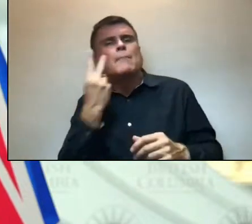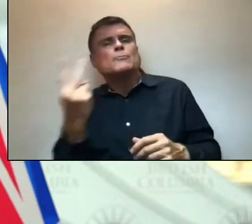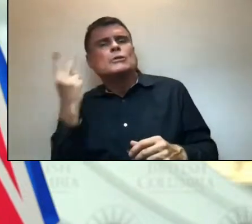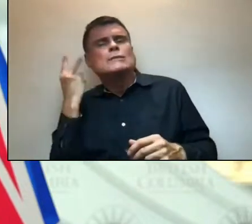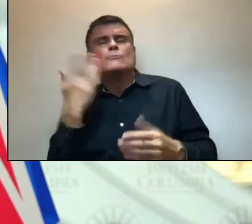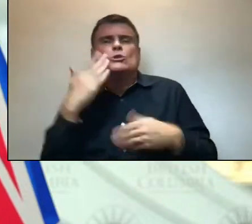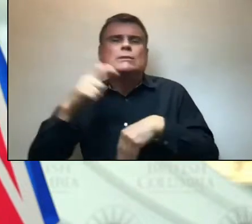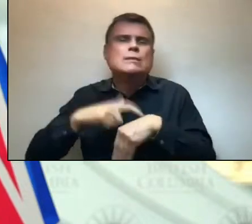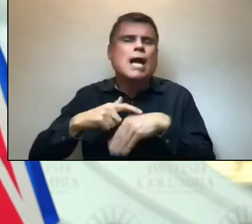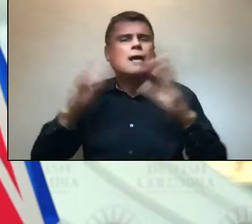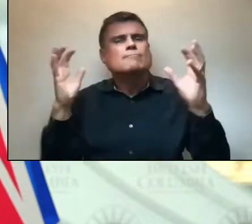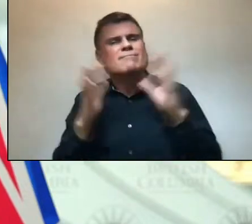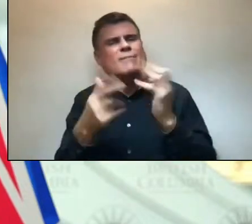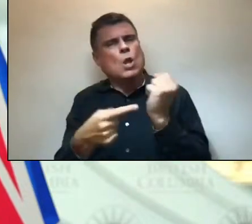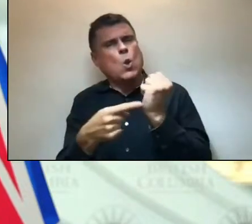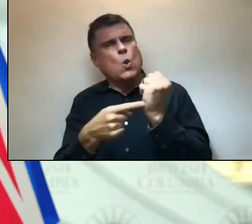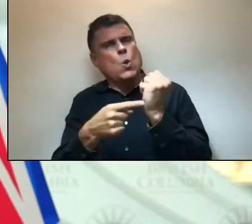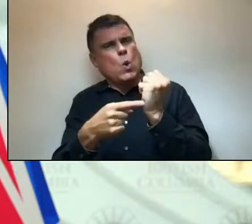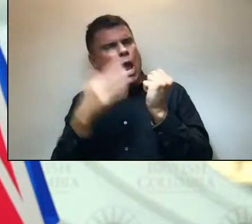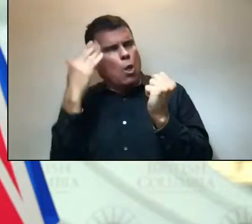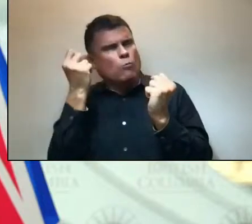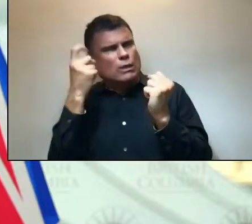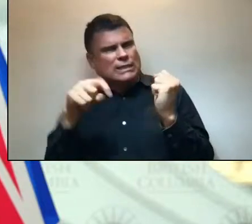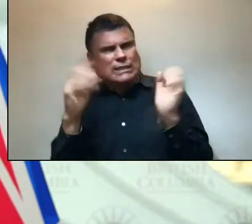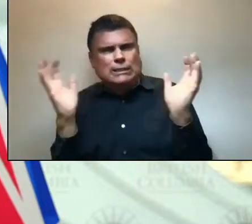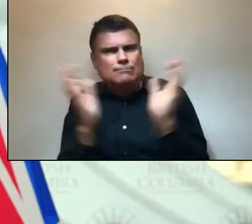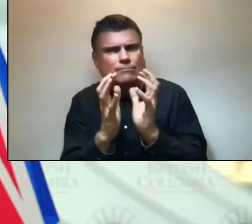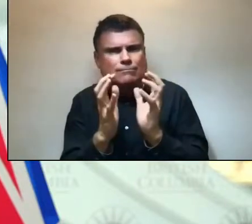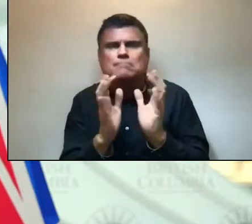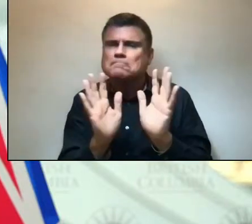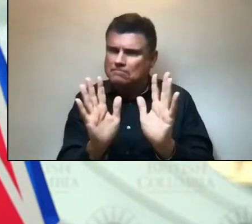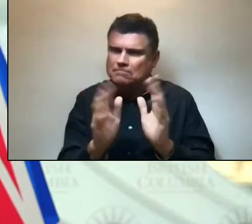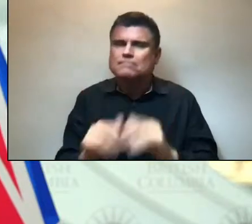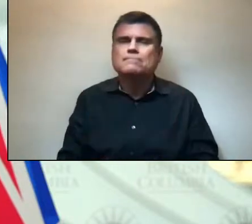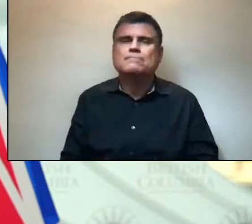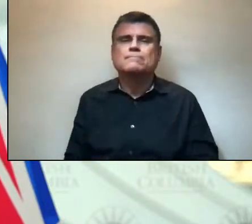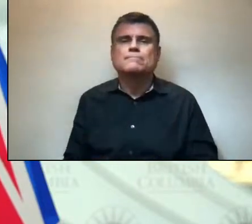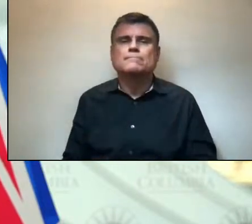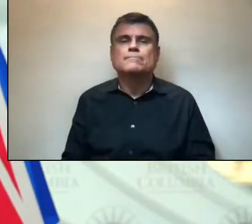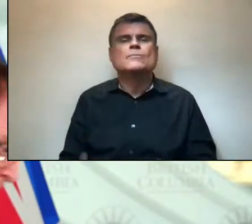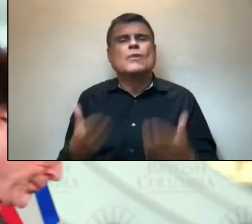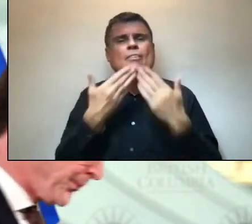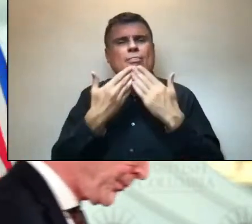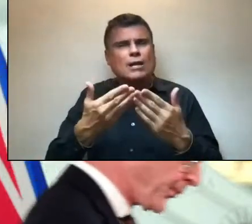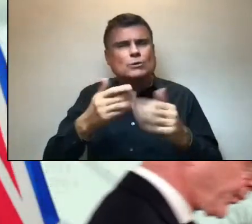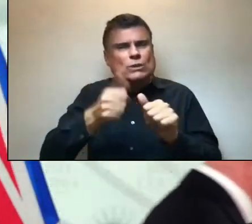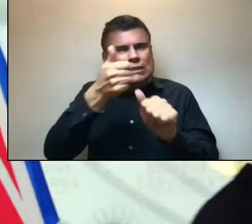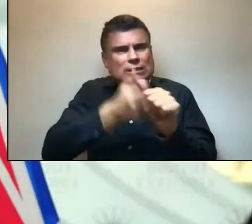physical health. I want to thank all of you for all that you have done, and we're happy to take your questions.